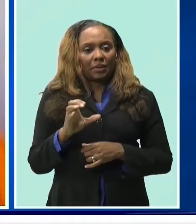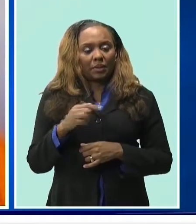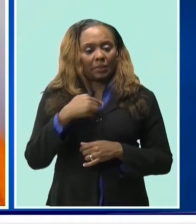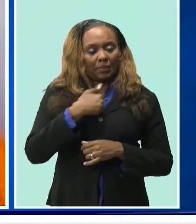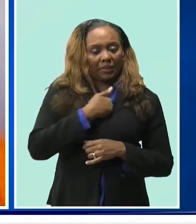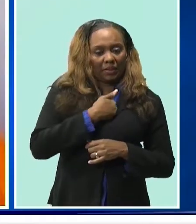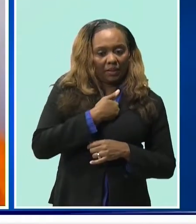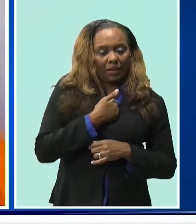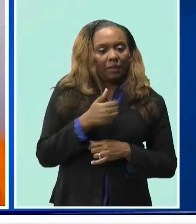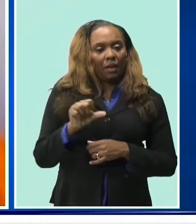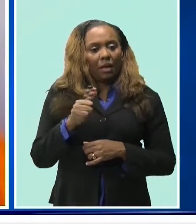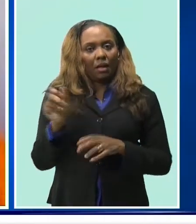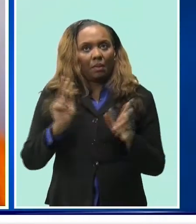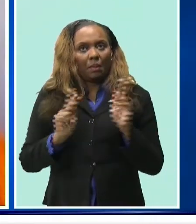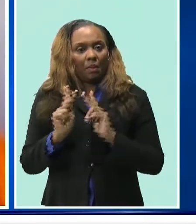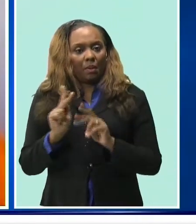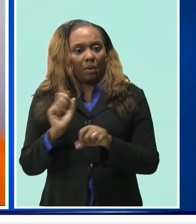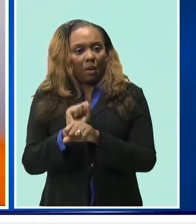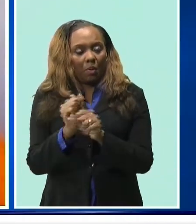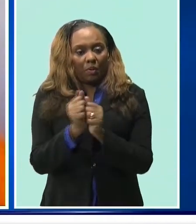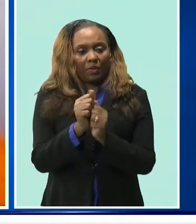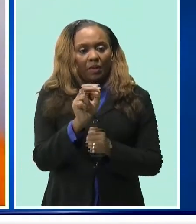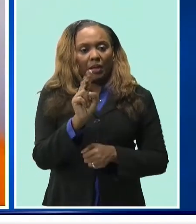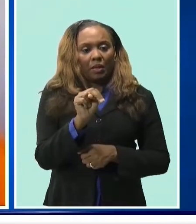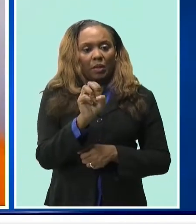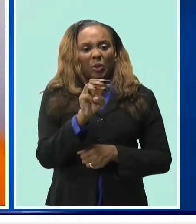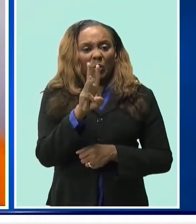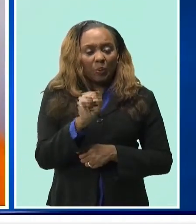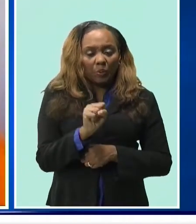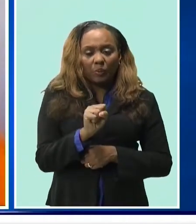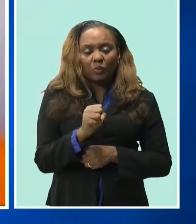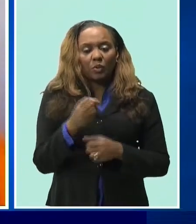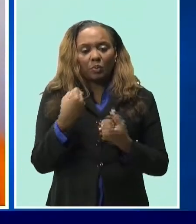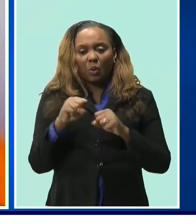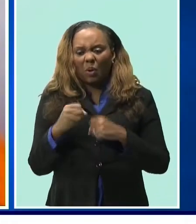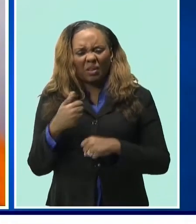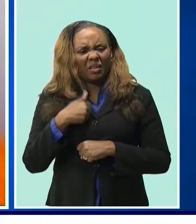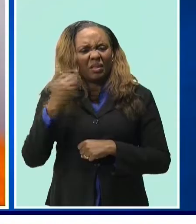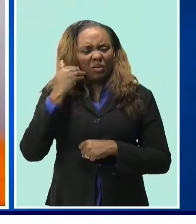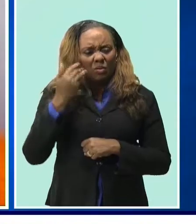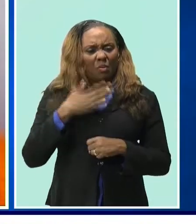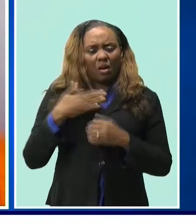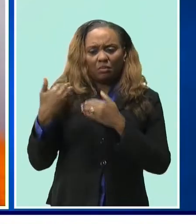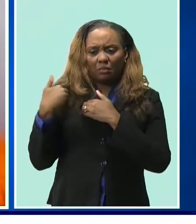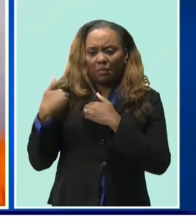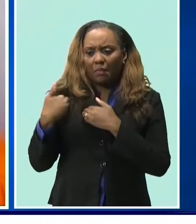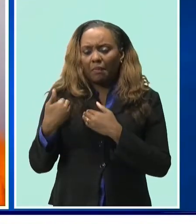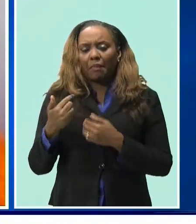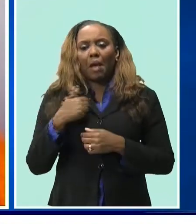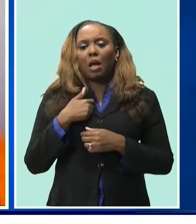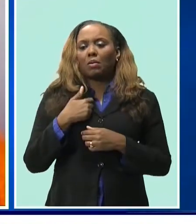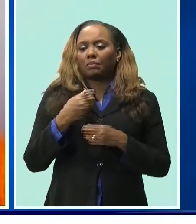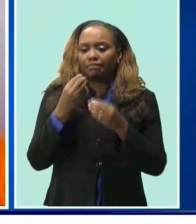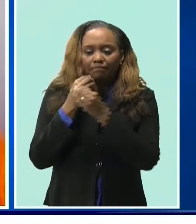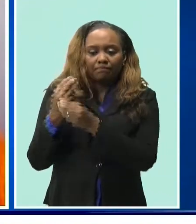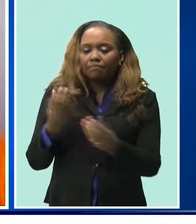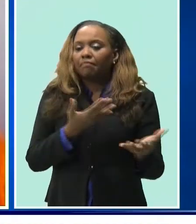them, we both have an idea of I have an idea of what is expected of me, or if there's something I want to work on, I will give them an idea of